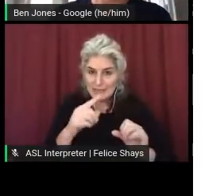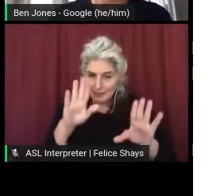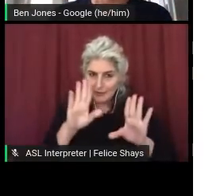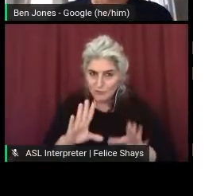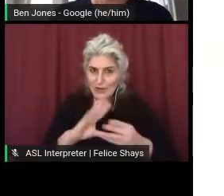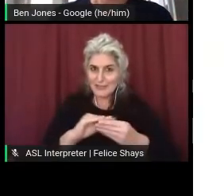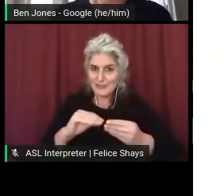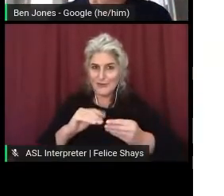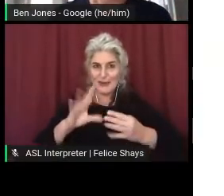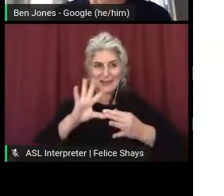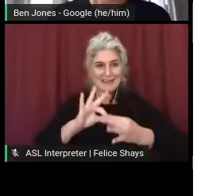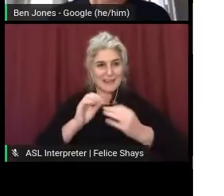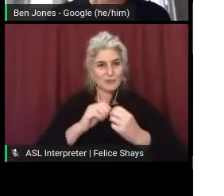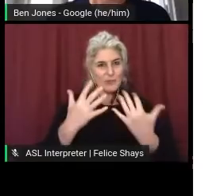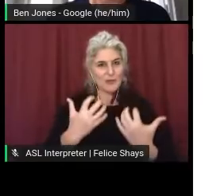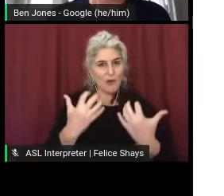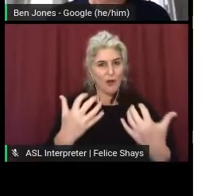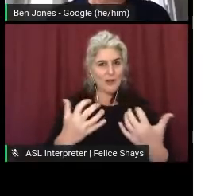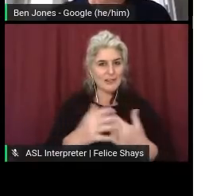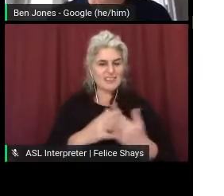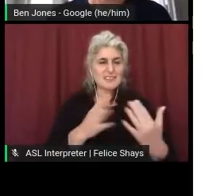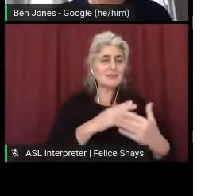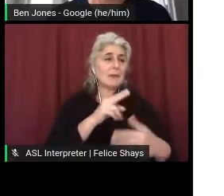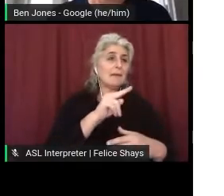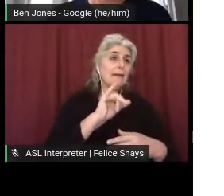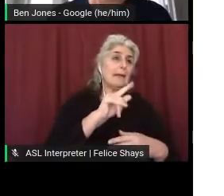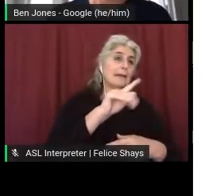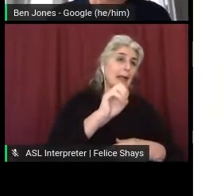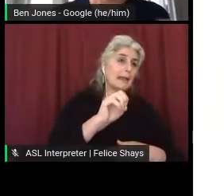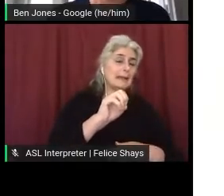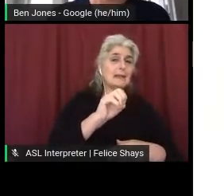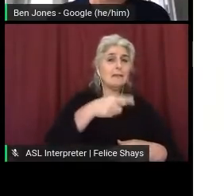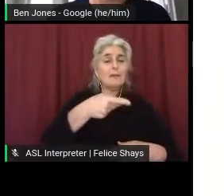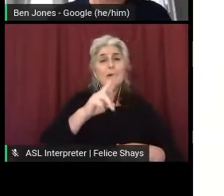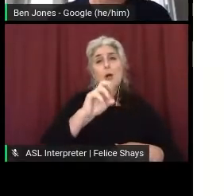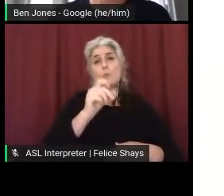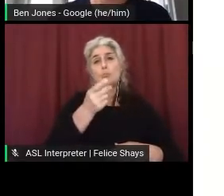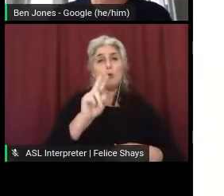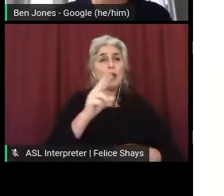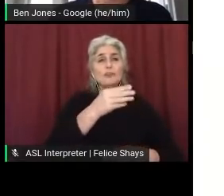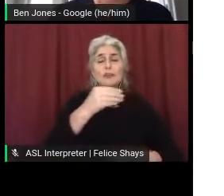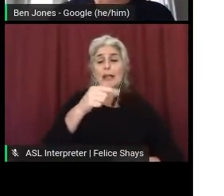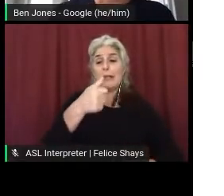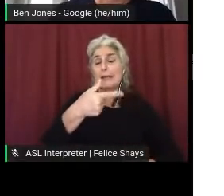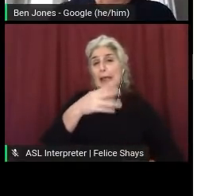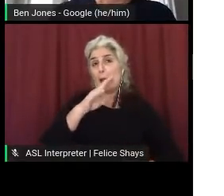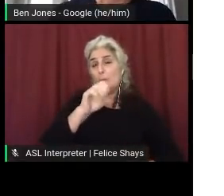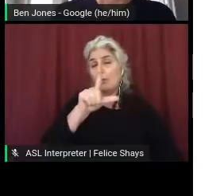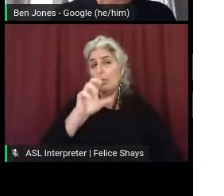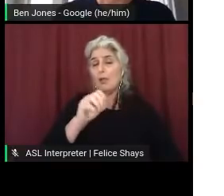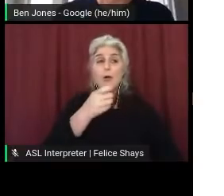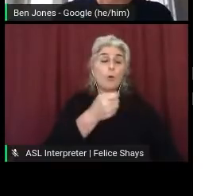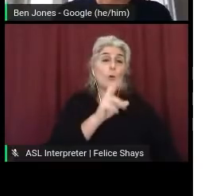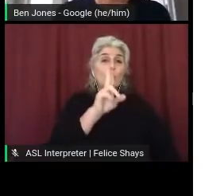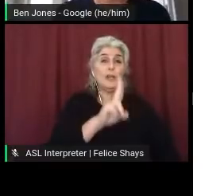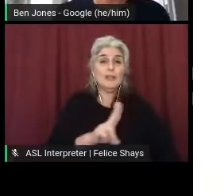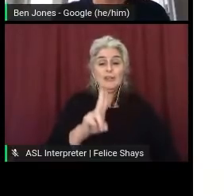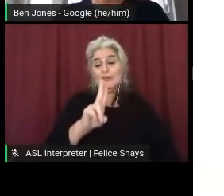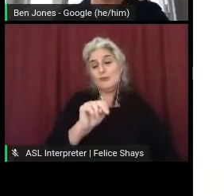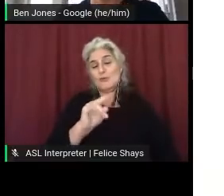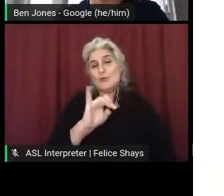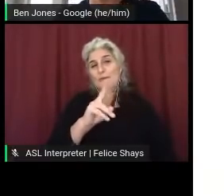is for a Nike or a Procter & Gamble or a Universal Studios. So